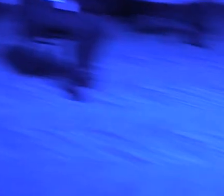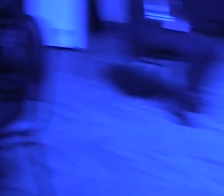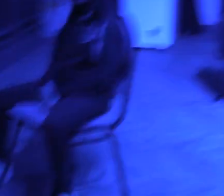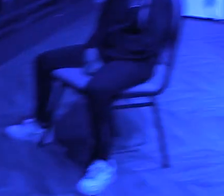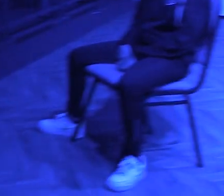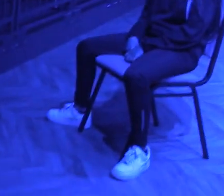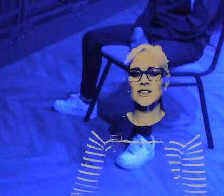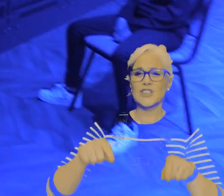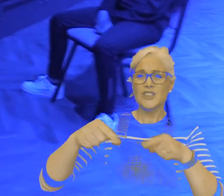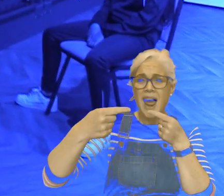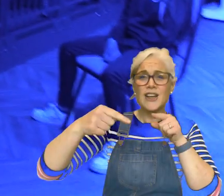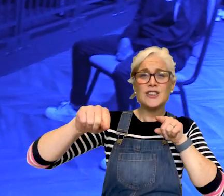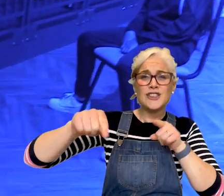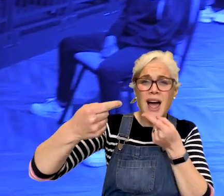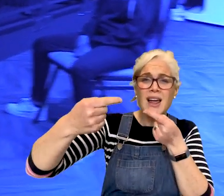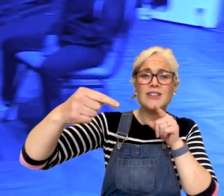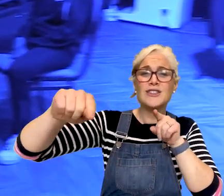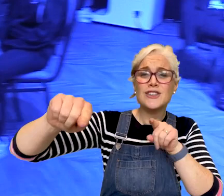Celebrate. Challenges we've had to